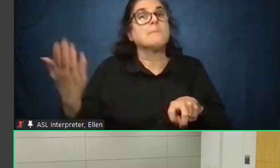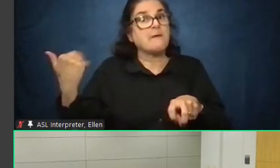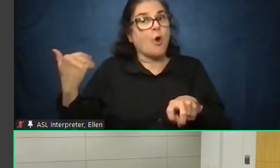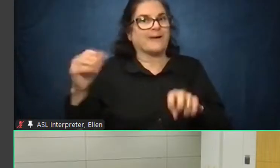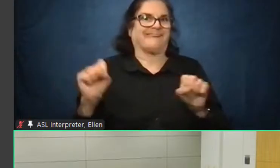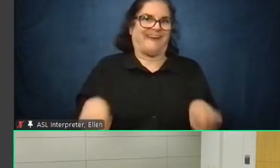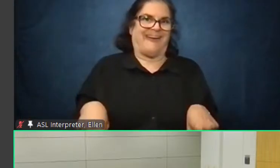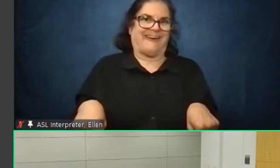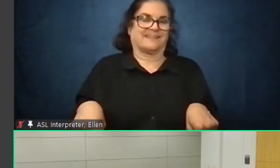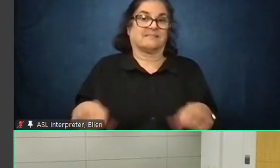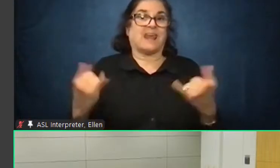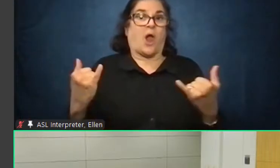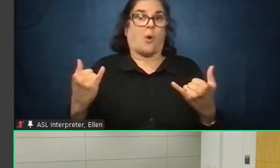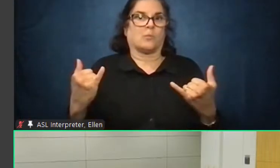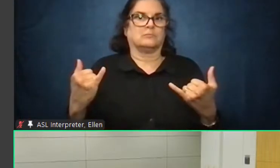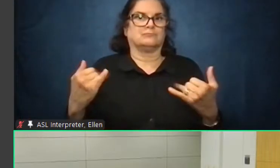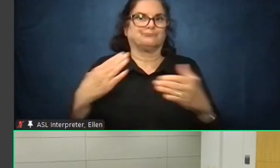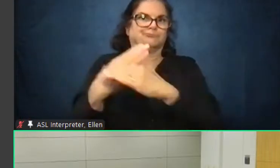and now they can't.